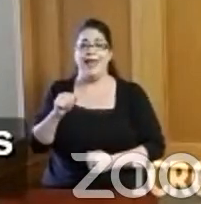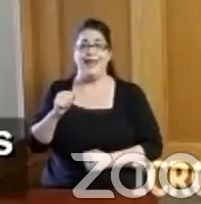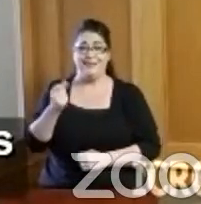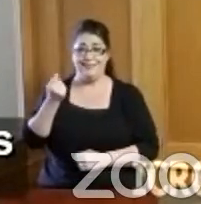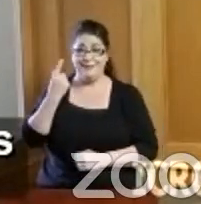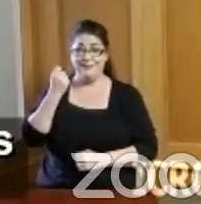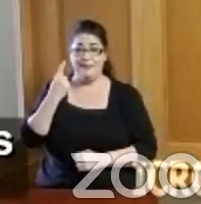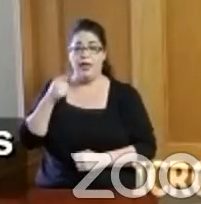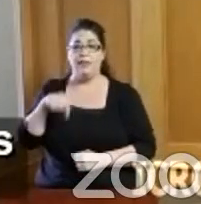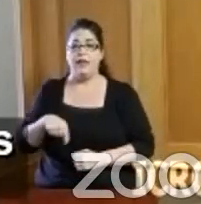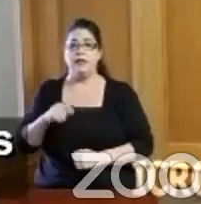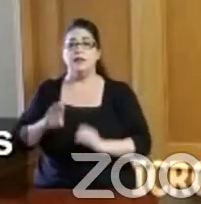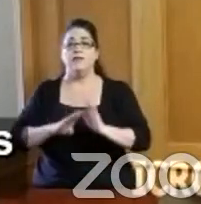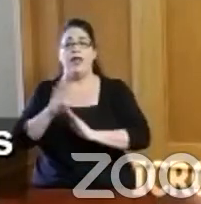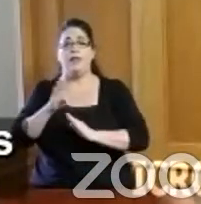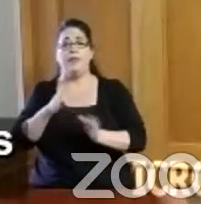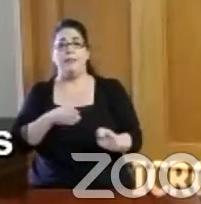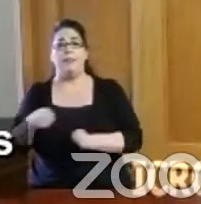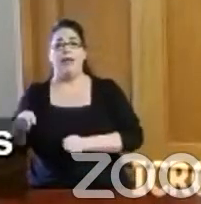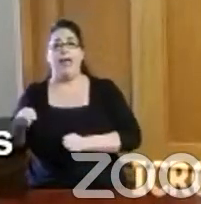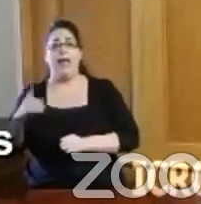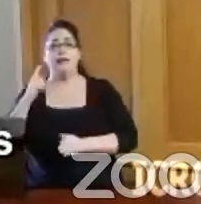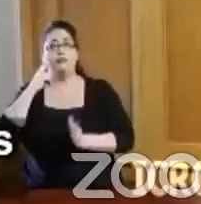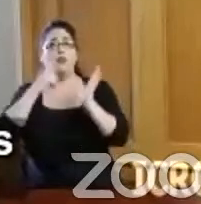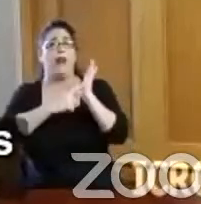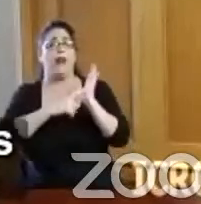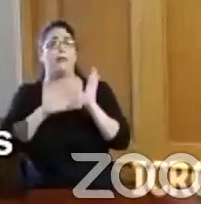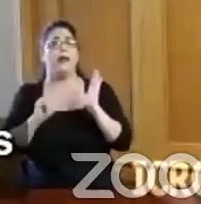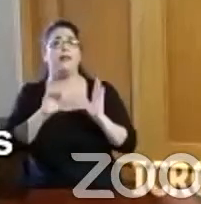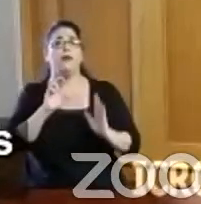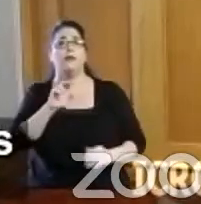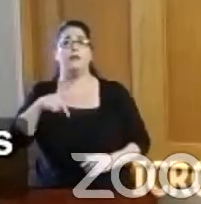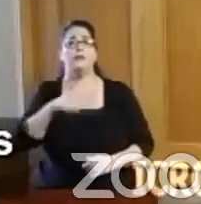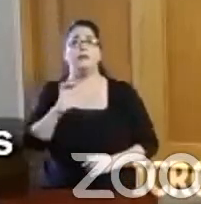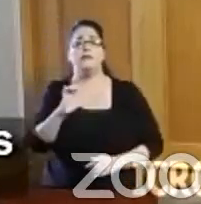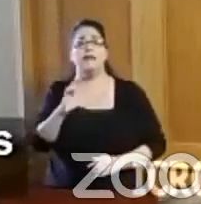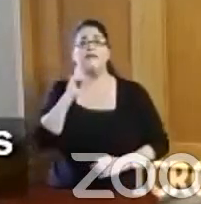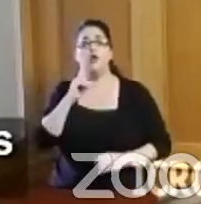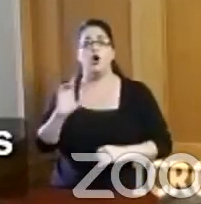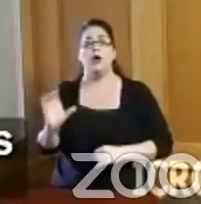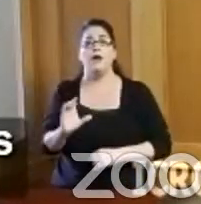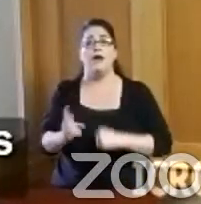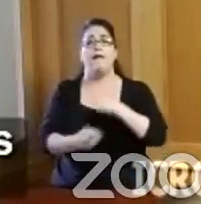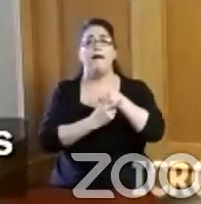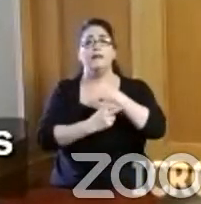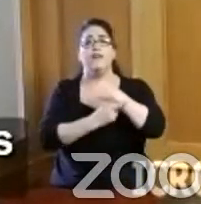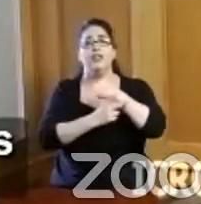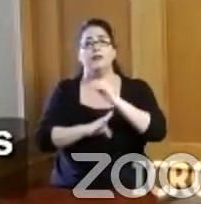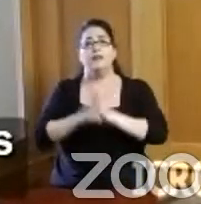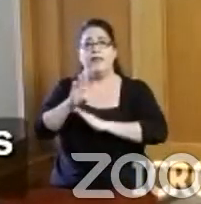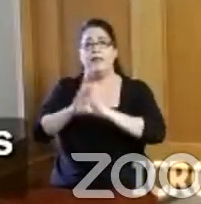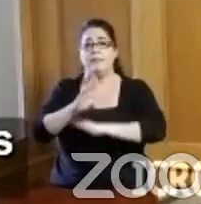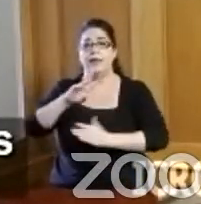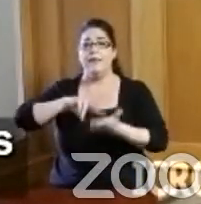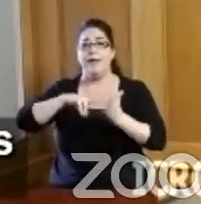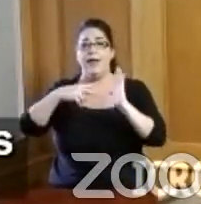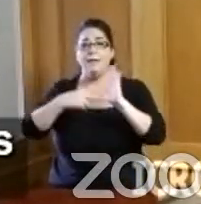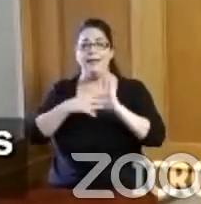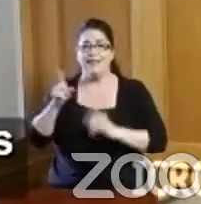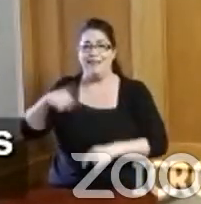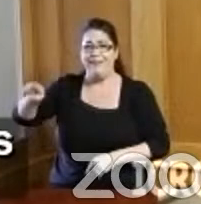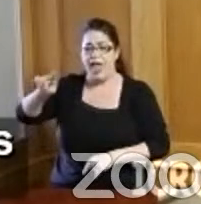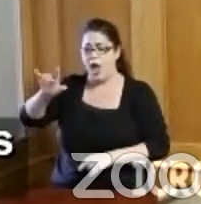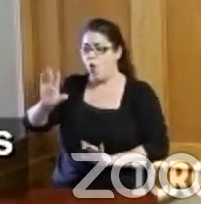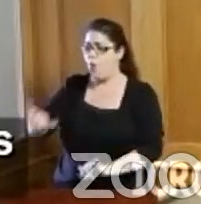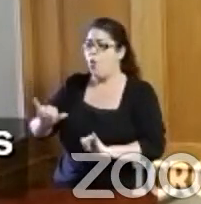development plan has been recognized by the RPC staff as a conservation development. That shows the enlightened